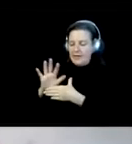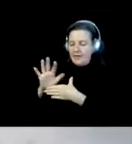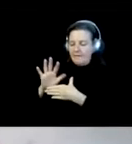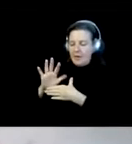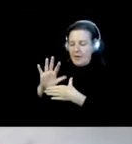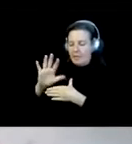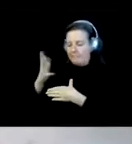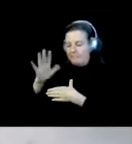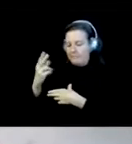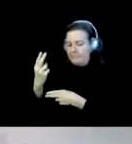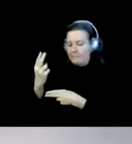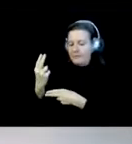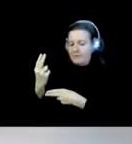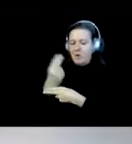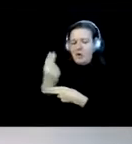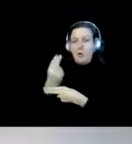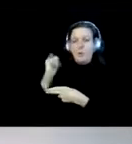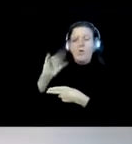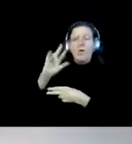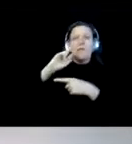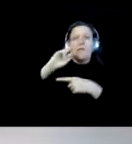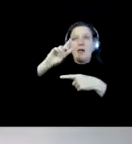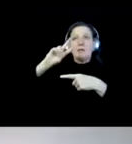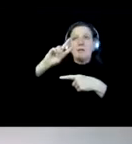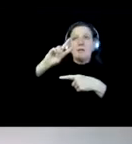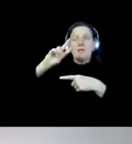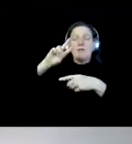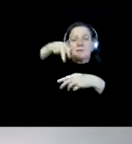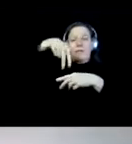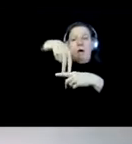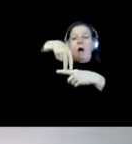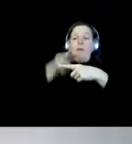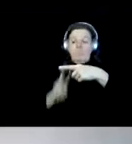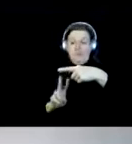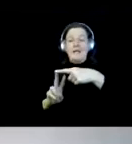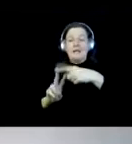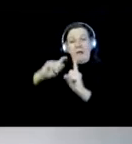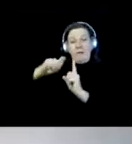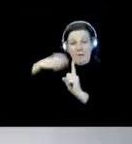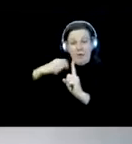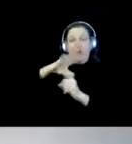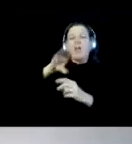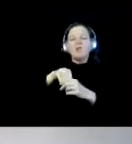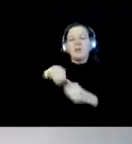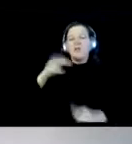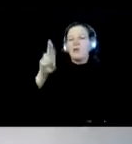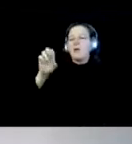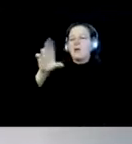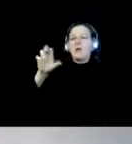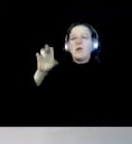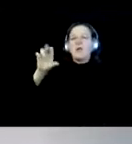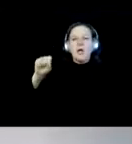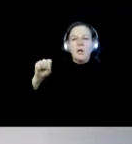uses the upside down footage, but also incorporates all these other things like a Rubens painting at the AGO Museum